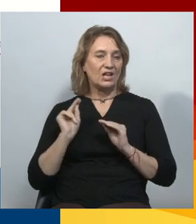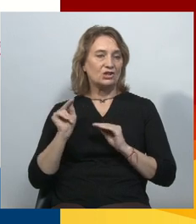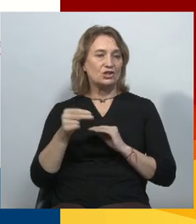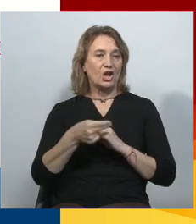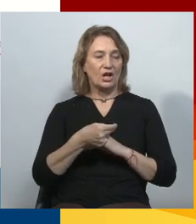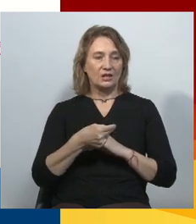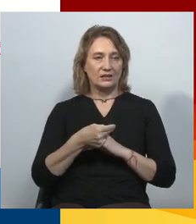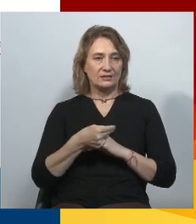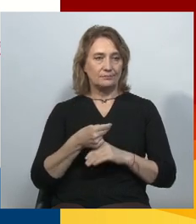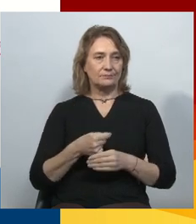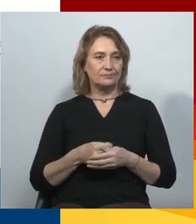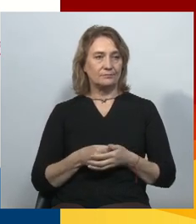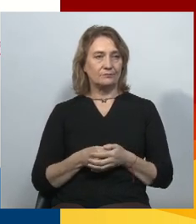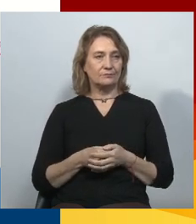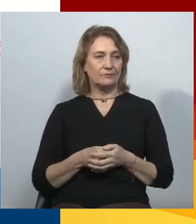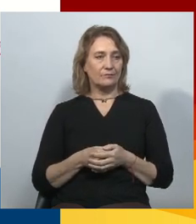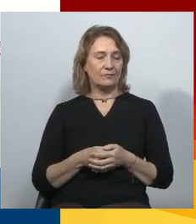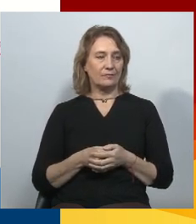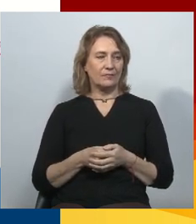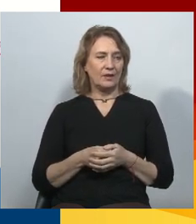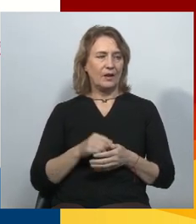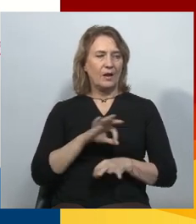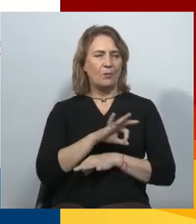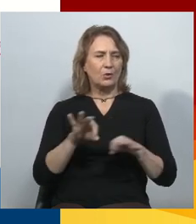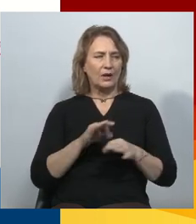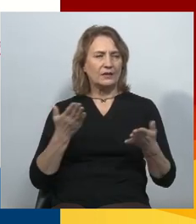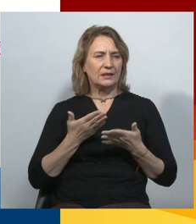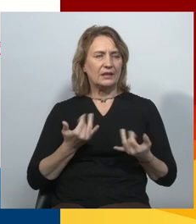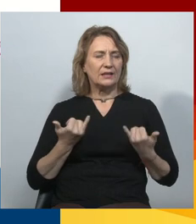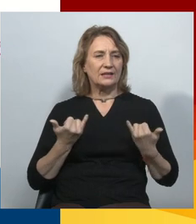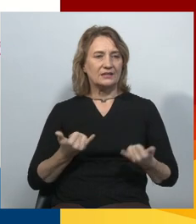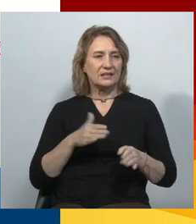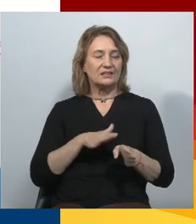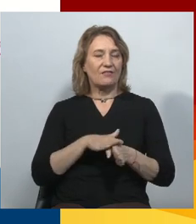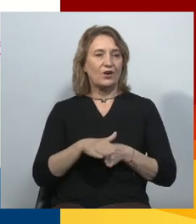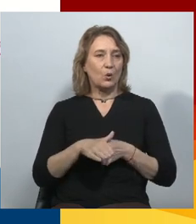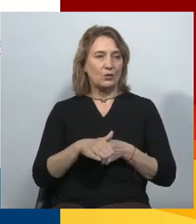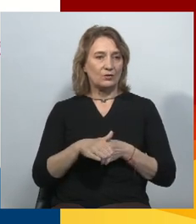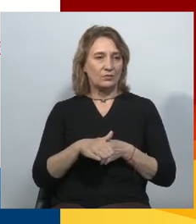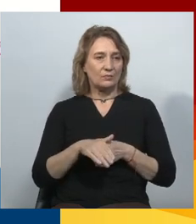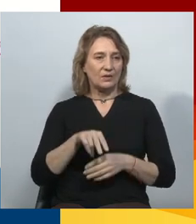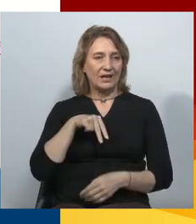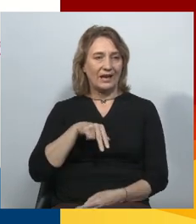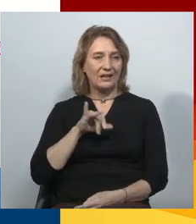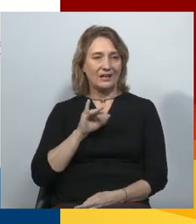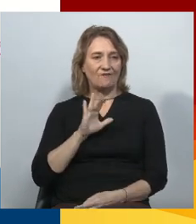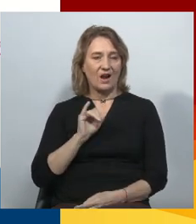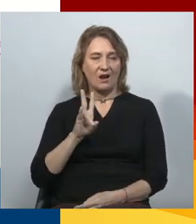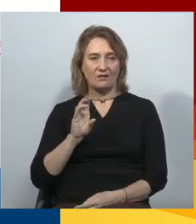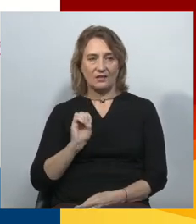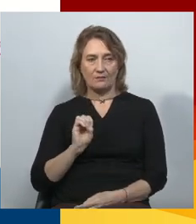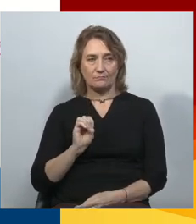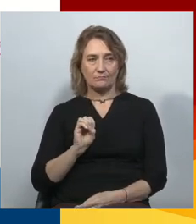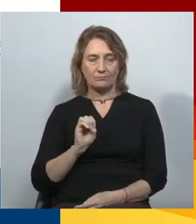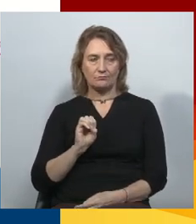to prevent radicalization through gamification. This is just one of the projects that we now do in